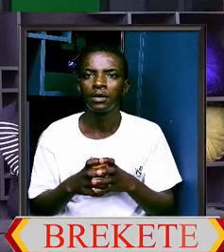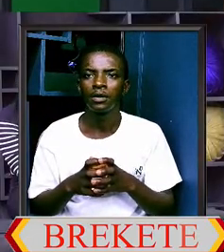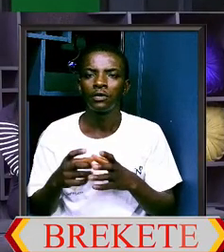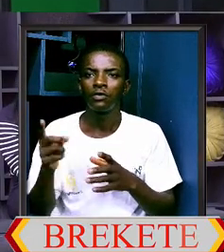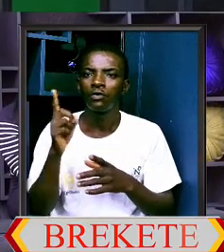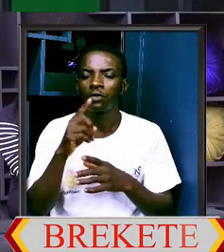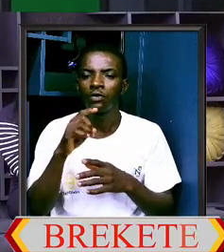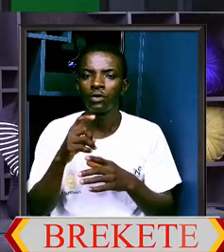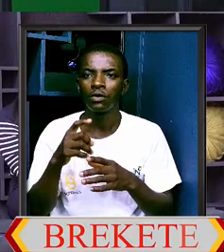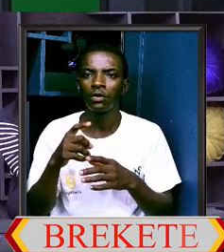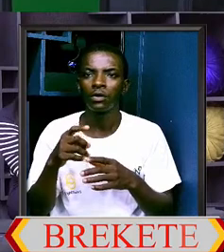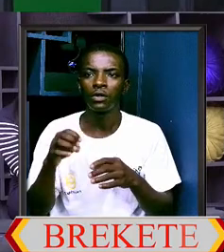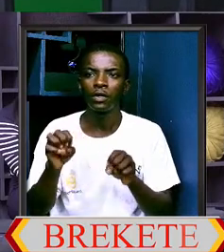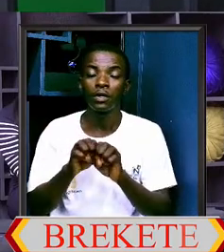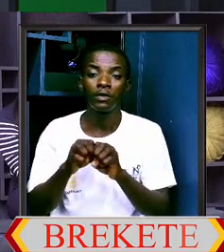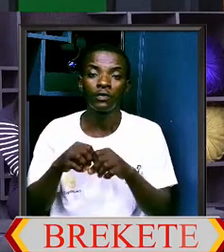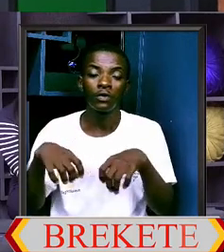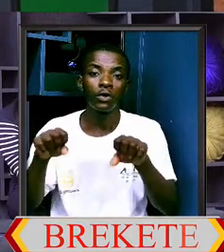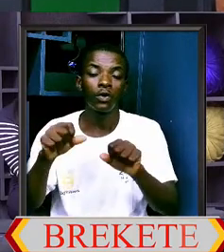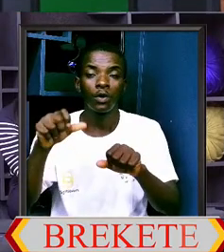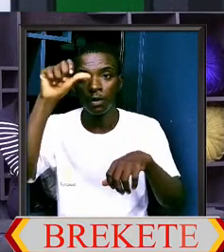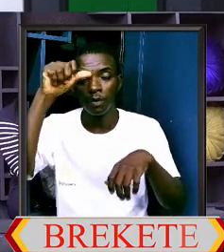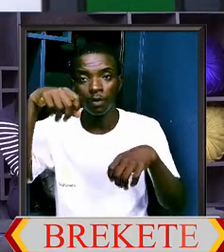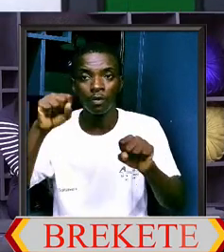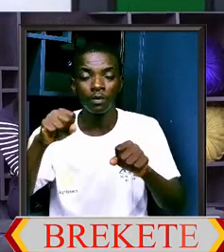Fraud enter, Sote Okada, they do fraud.